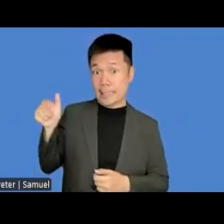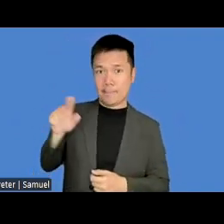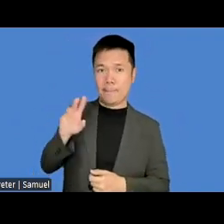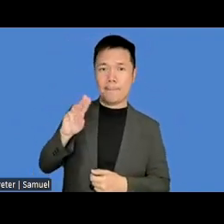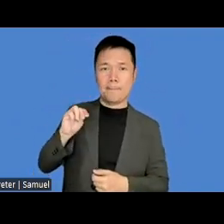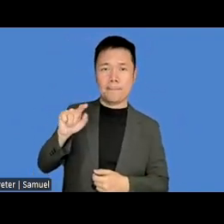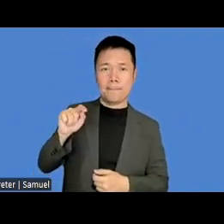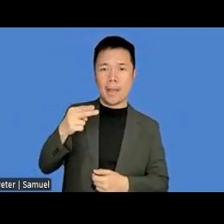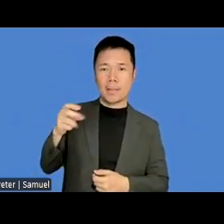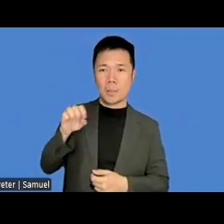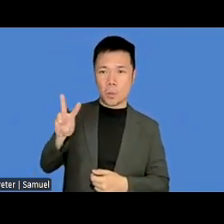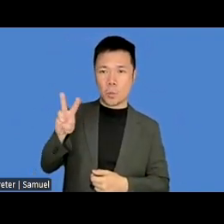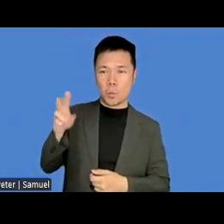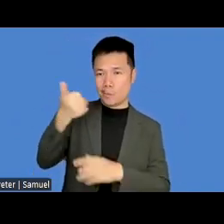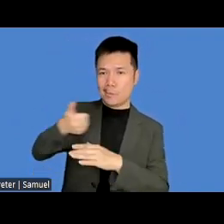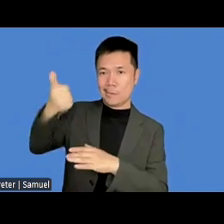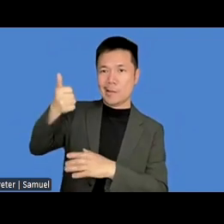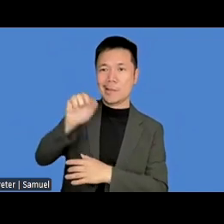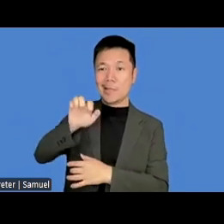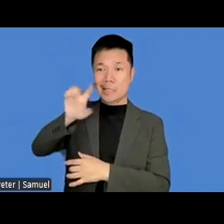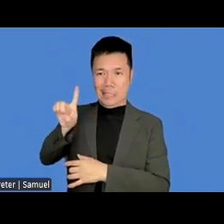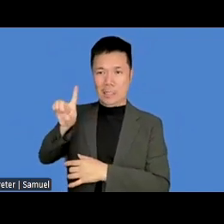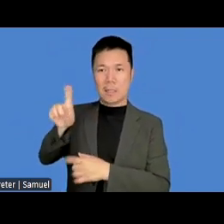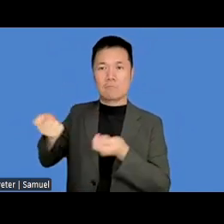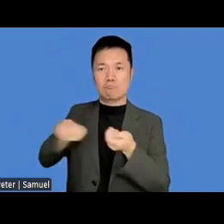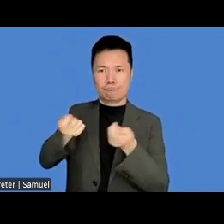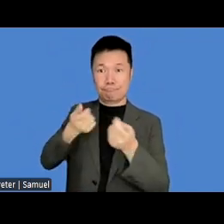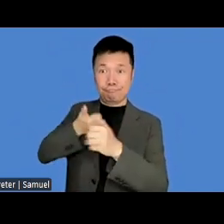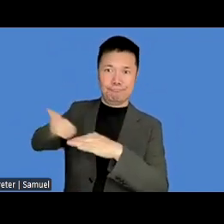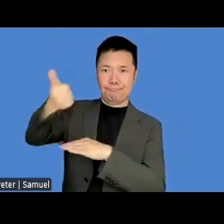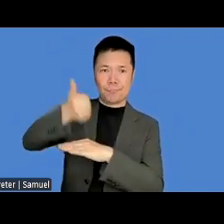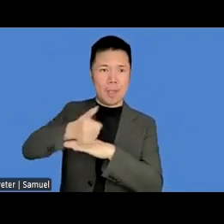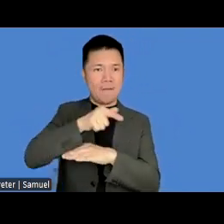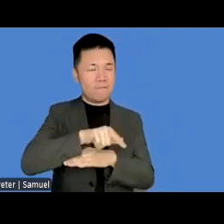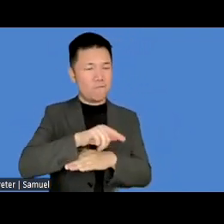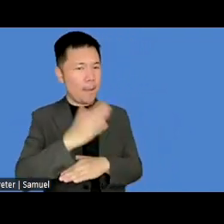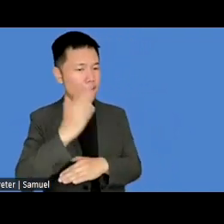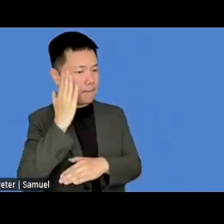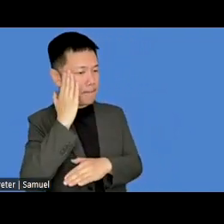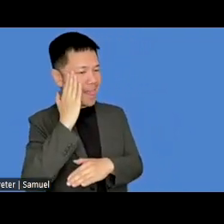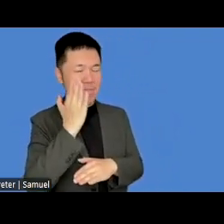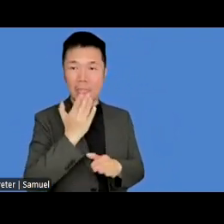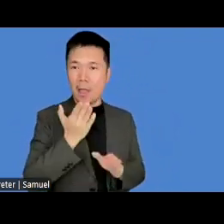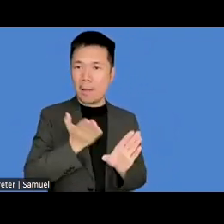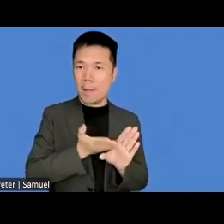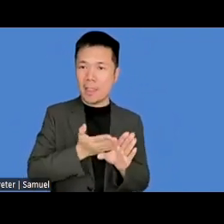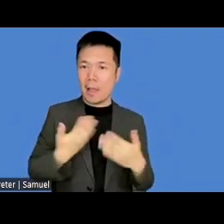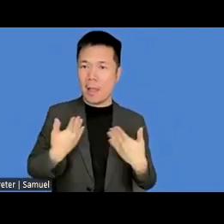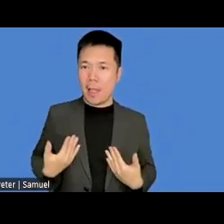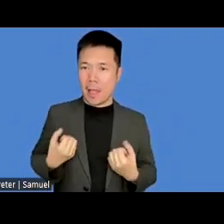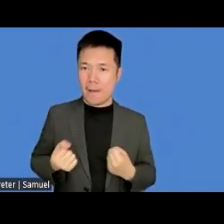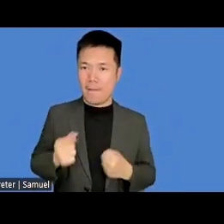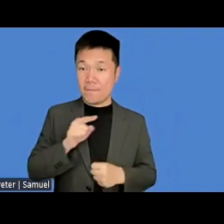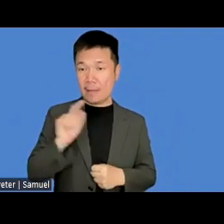the Coalition Action for Preventive Mental Health in Kenya, which is a